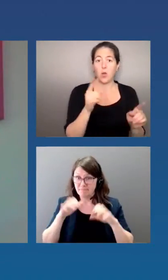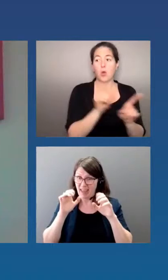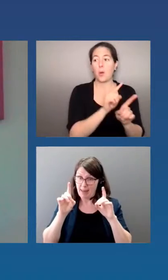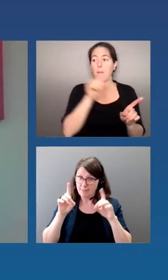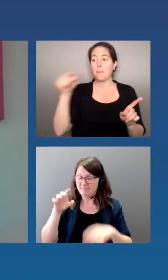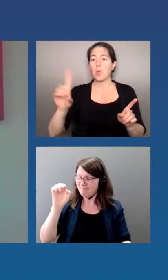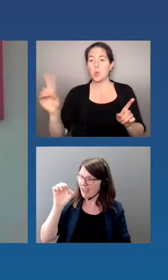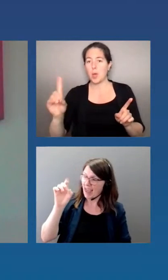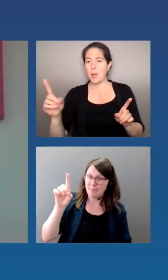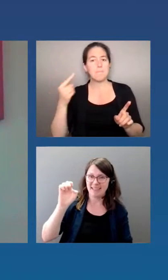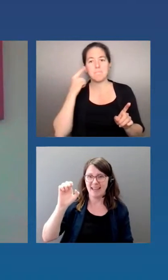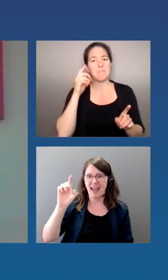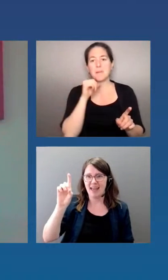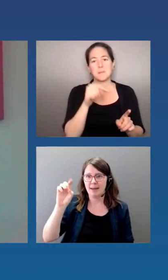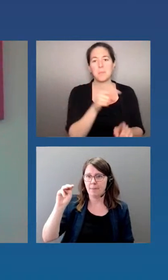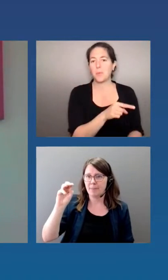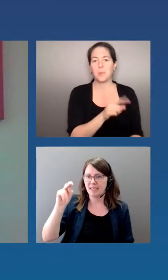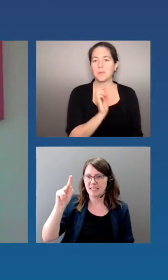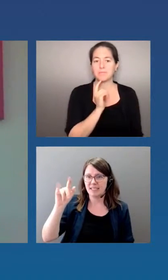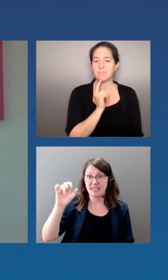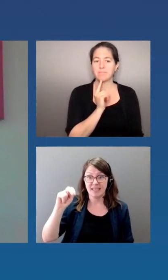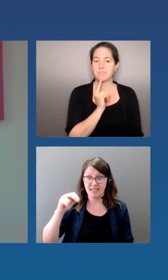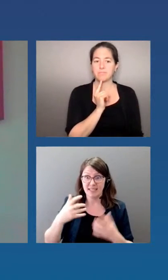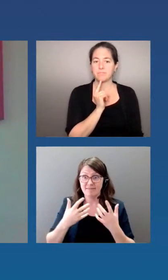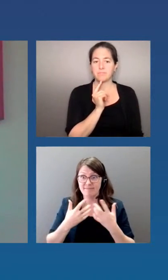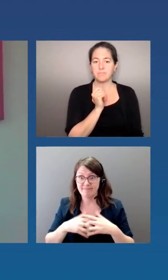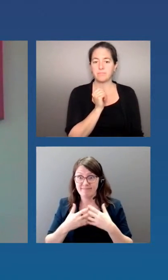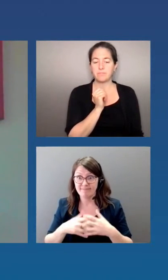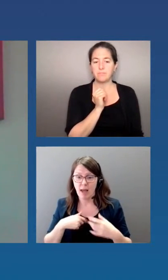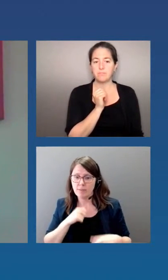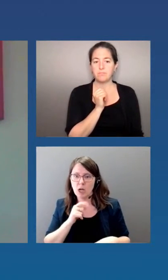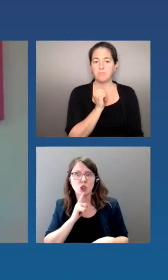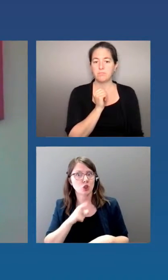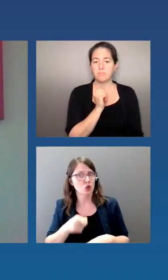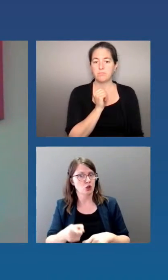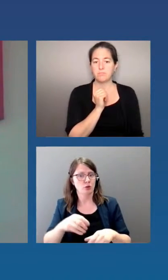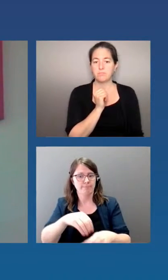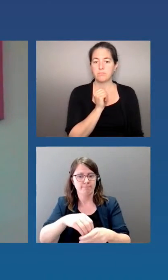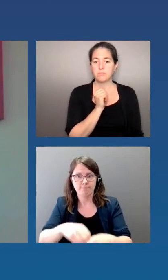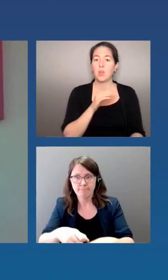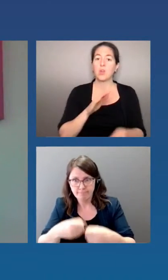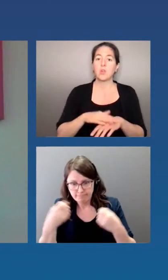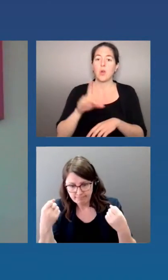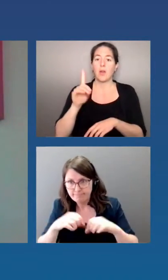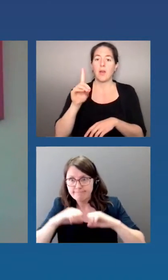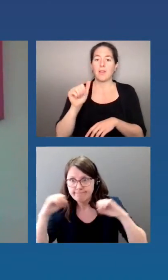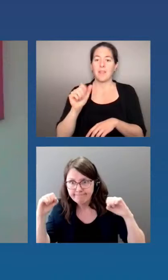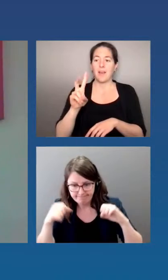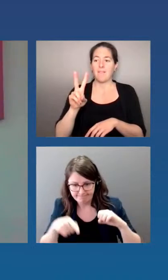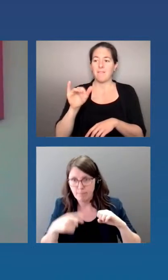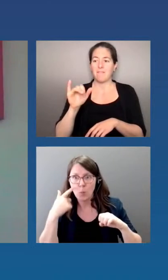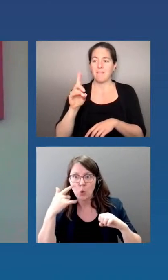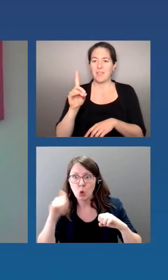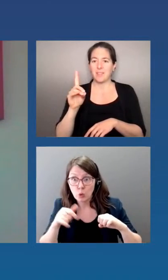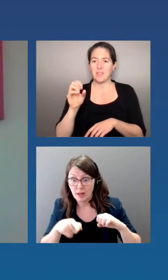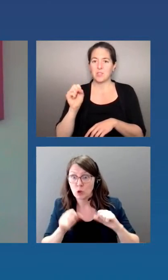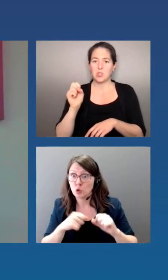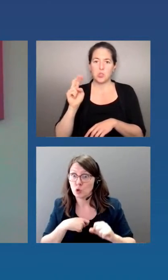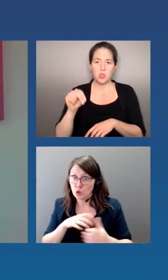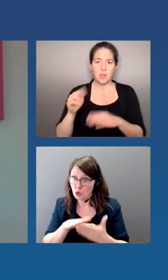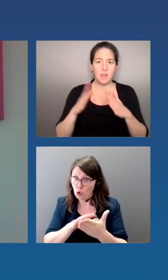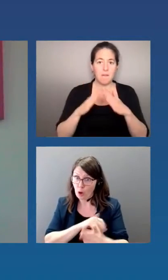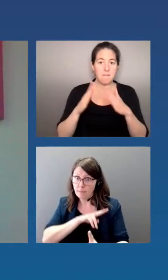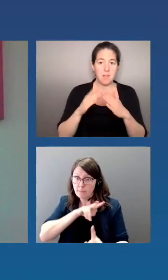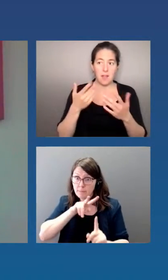know how operational it is to a point where they could actually come into Ottawa and just set up shop.